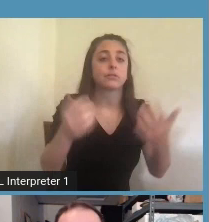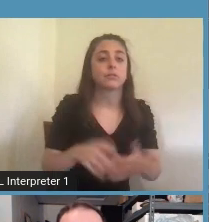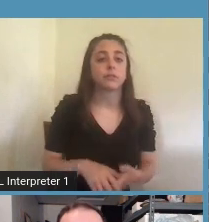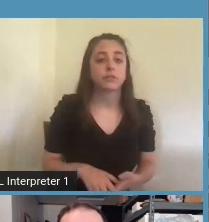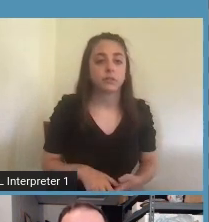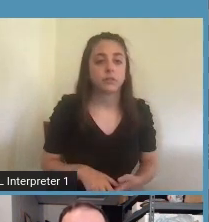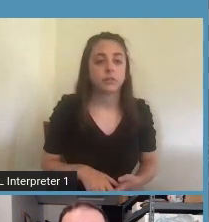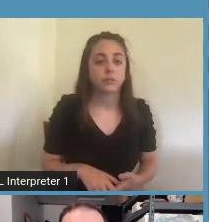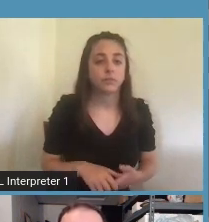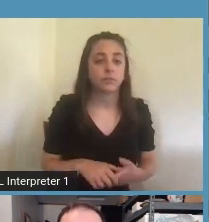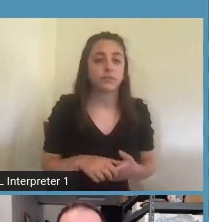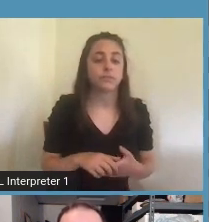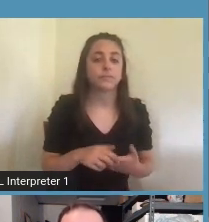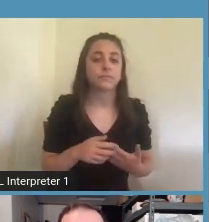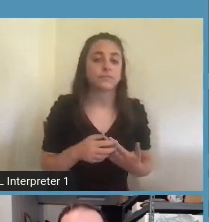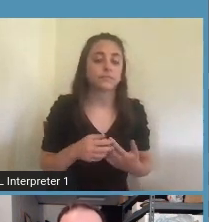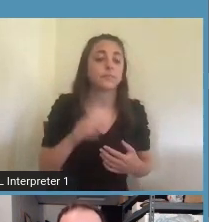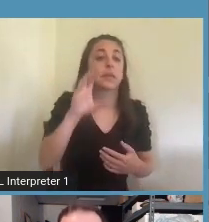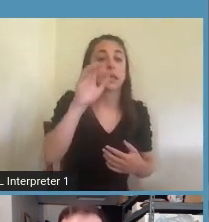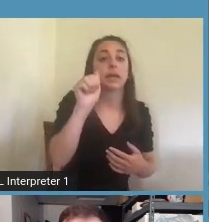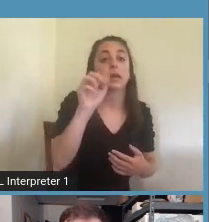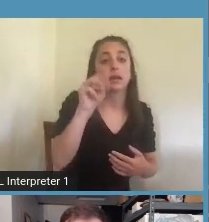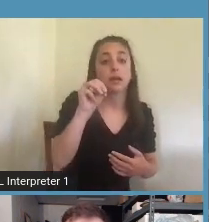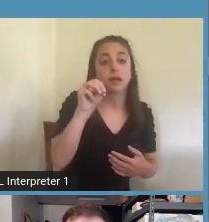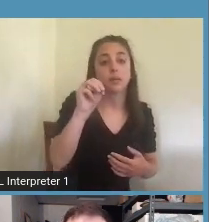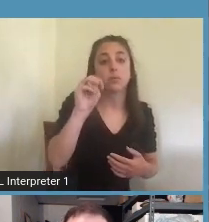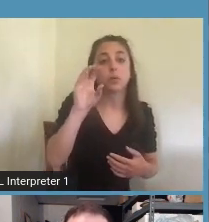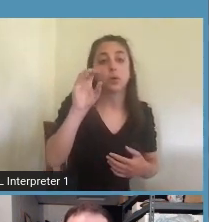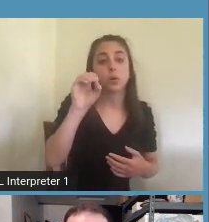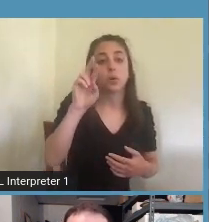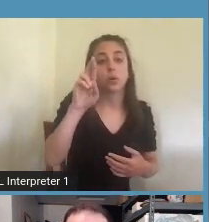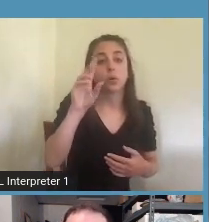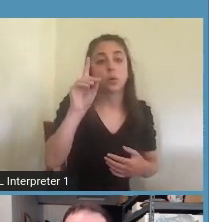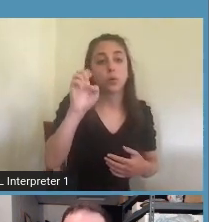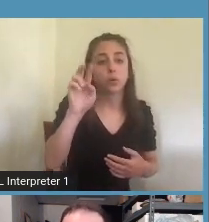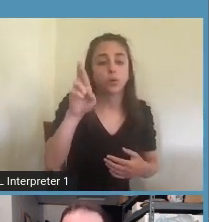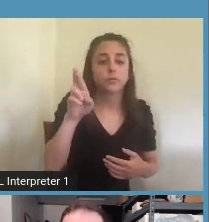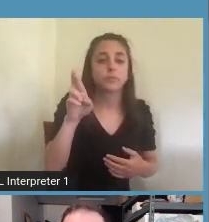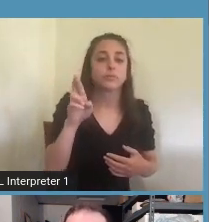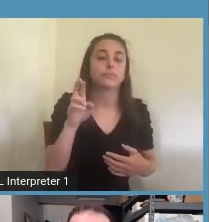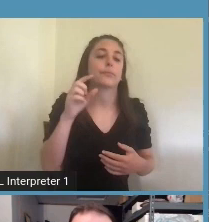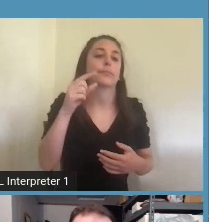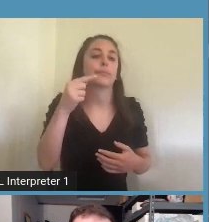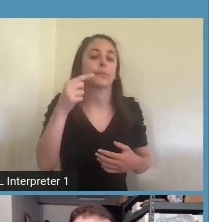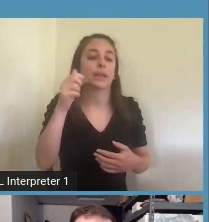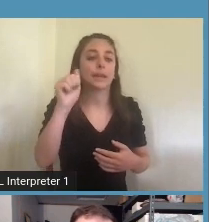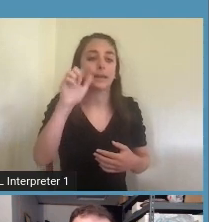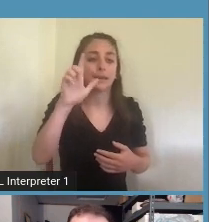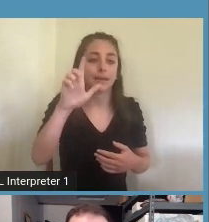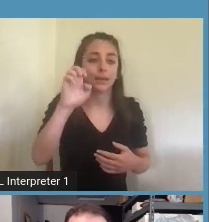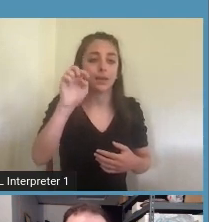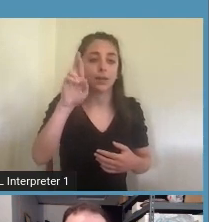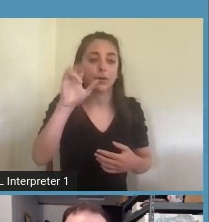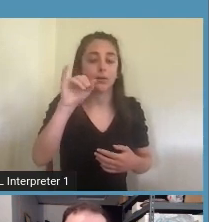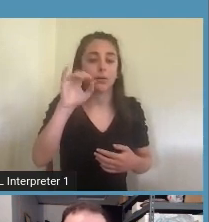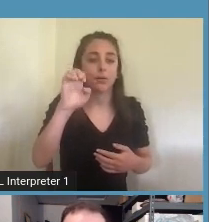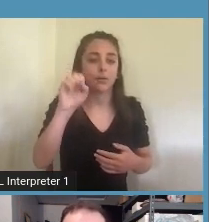with that Canon Vixia camcorder. And we would do stuff in the galleries and just want to make